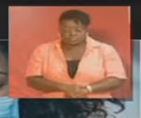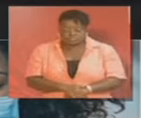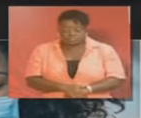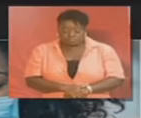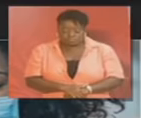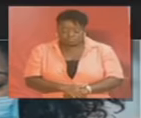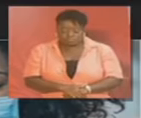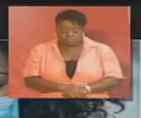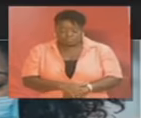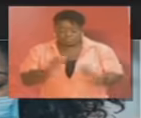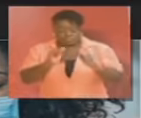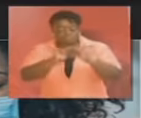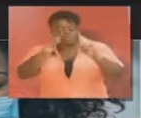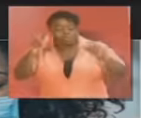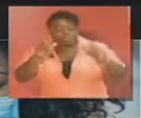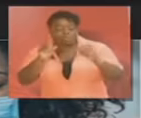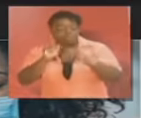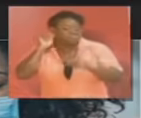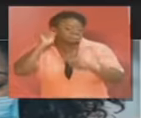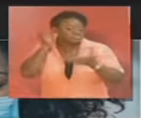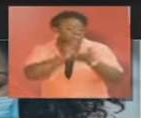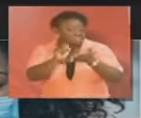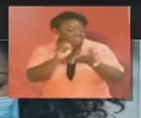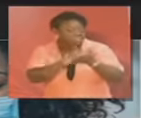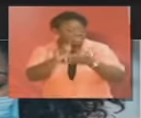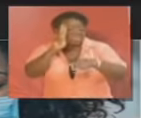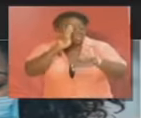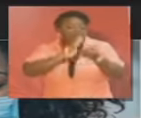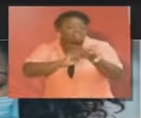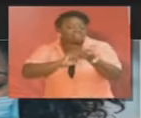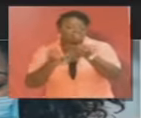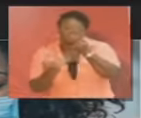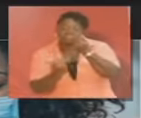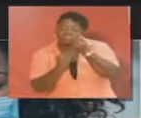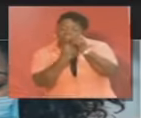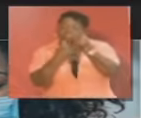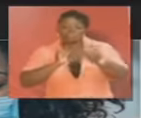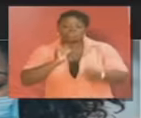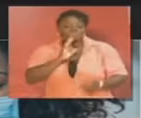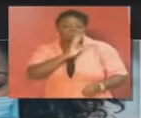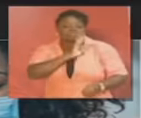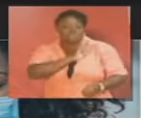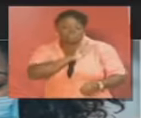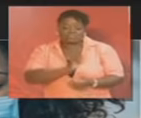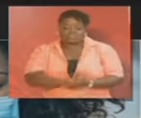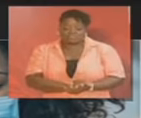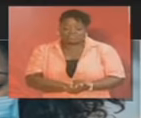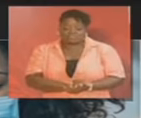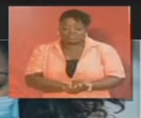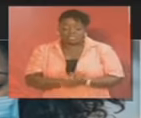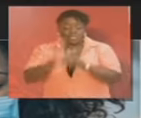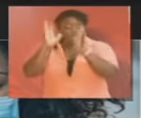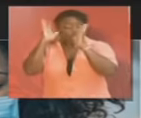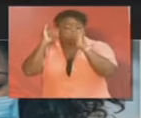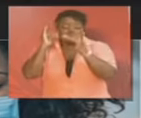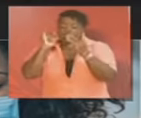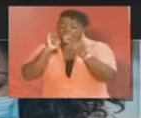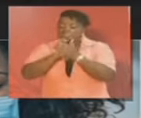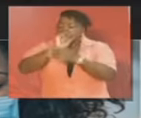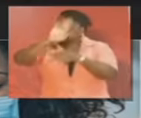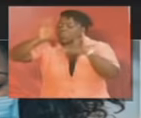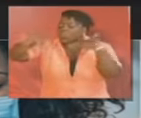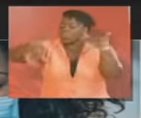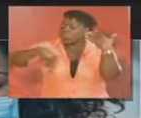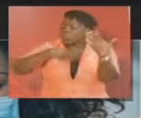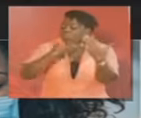additional clerical and nursing support. And we just hope that at all health centers, all the